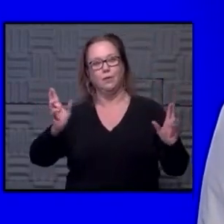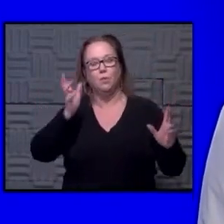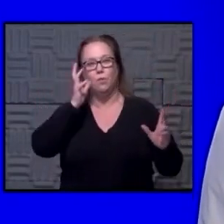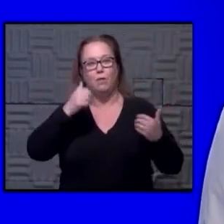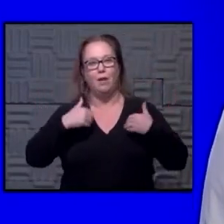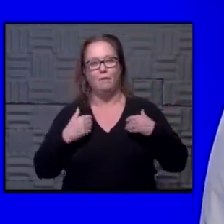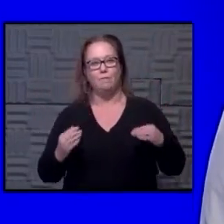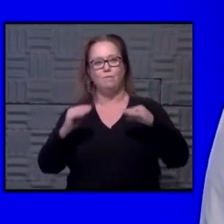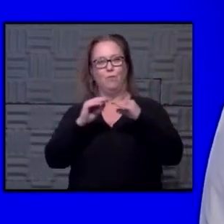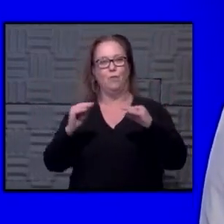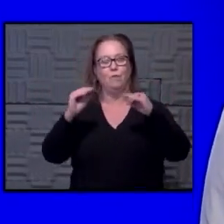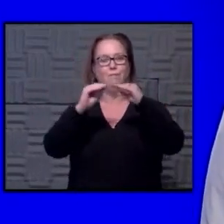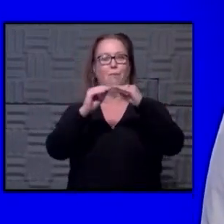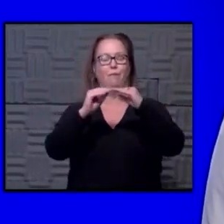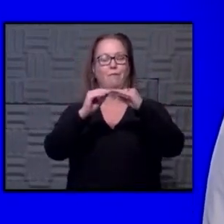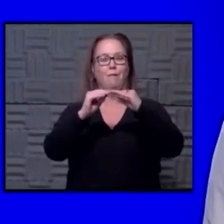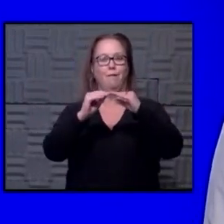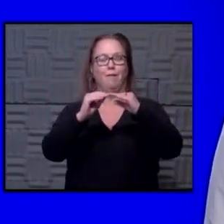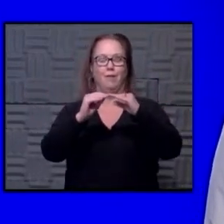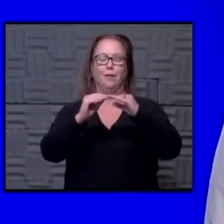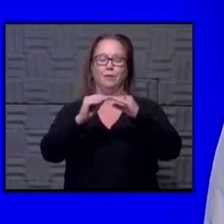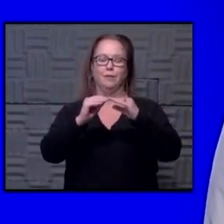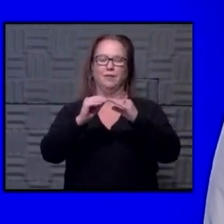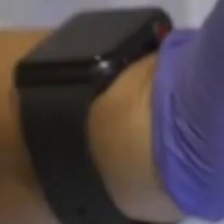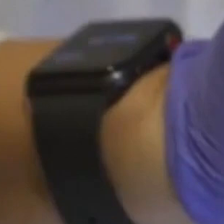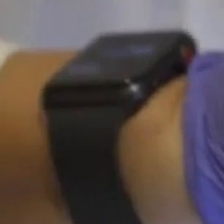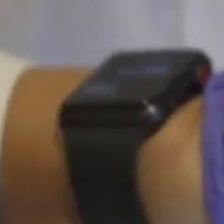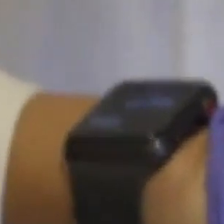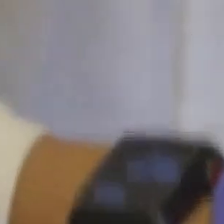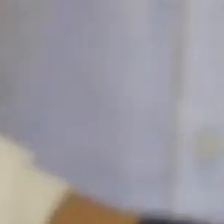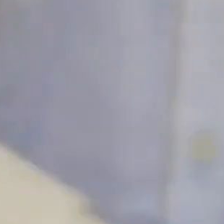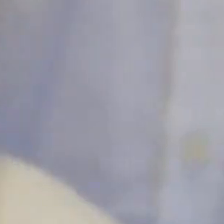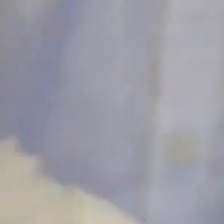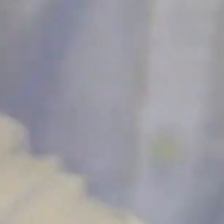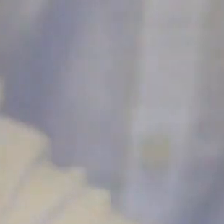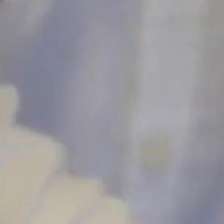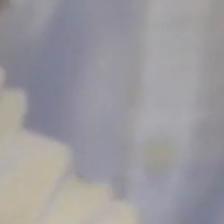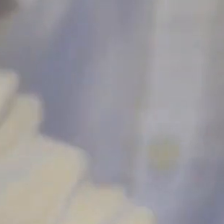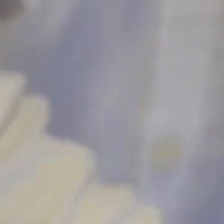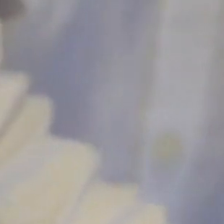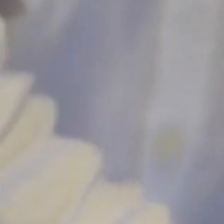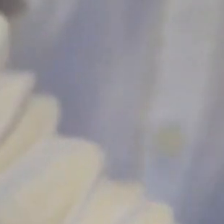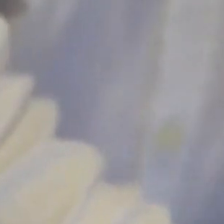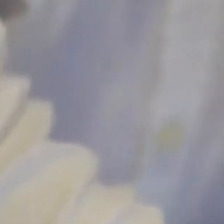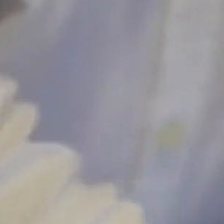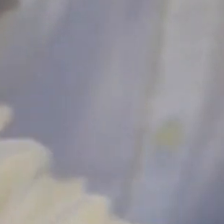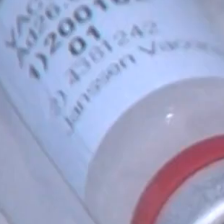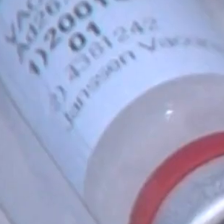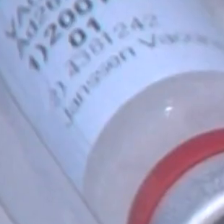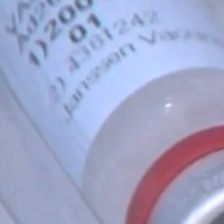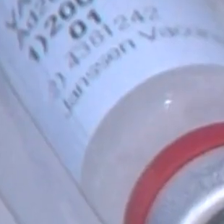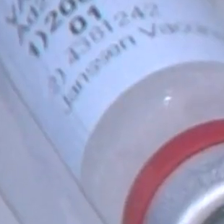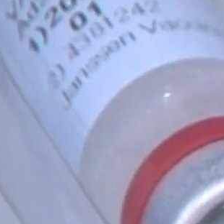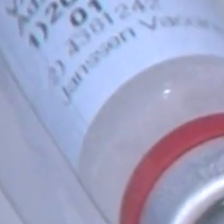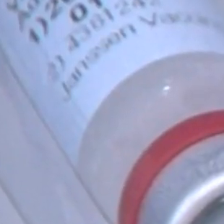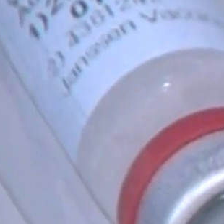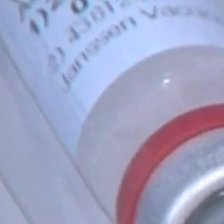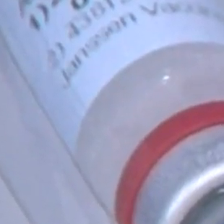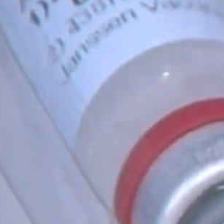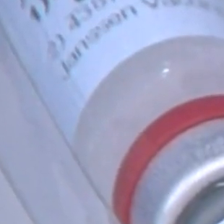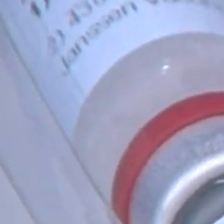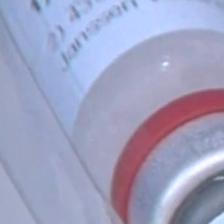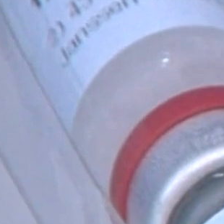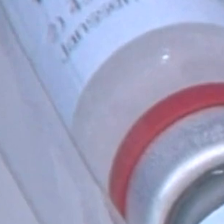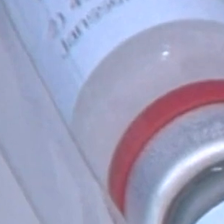more in that menu to give, especially certain populations. Johnson and Johnson says they're working to make its vaccine more effective against those other